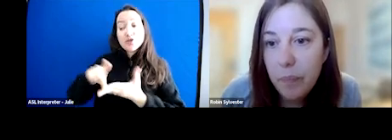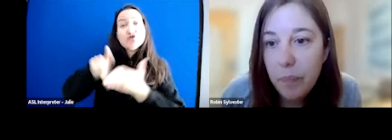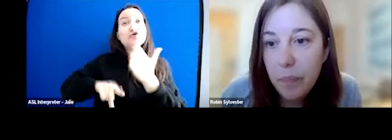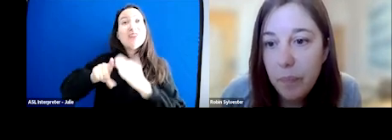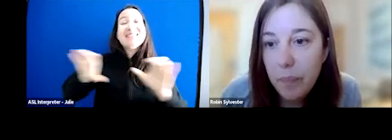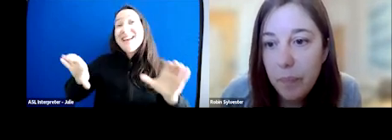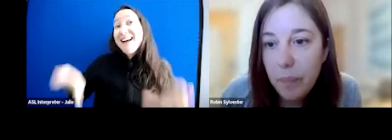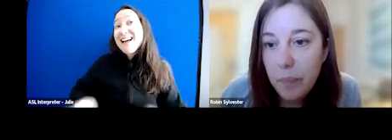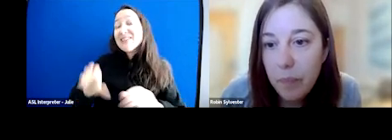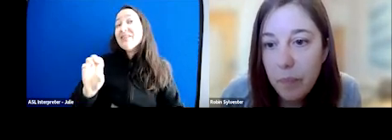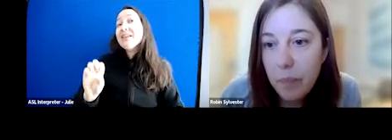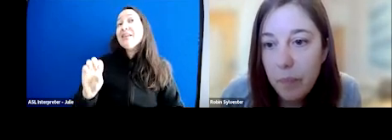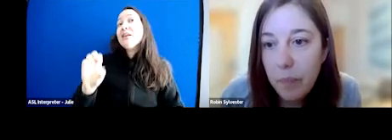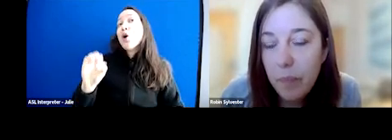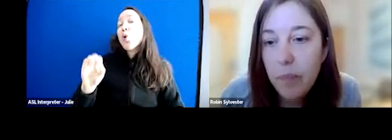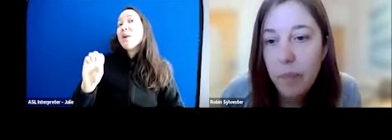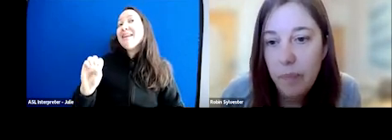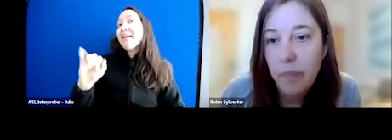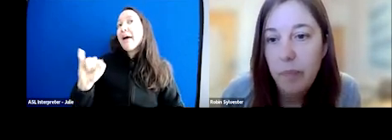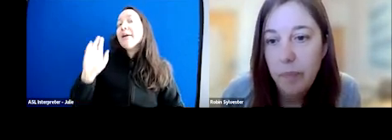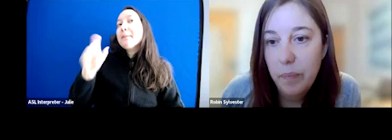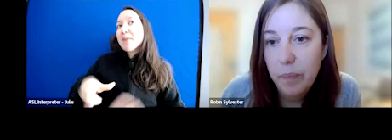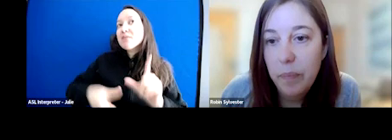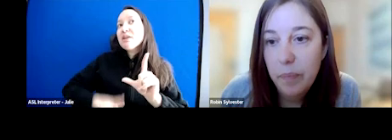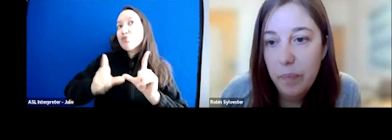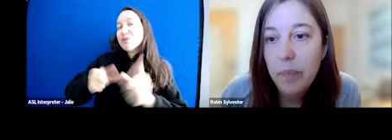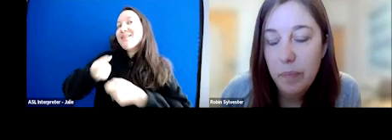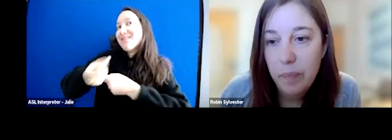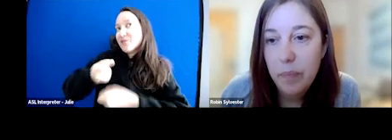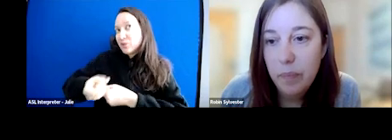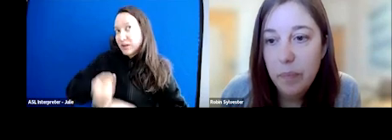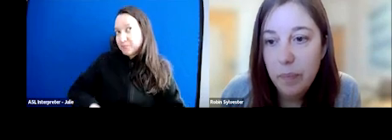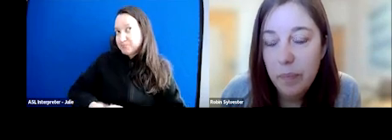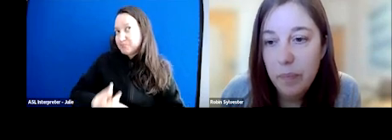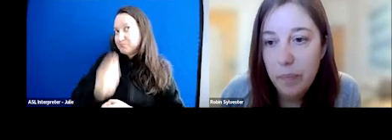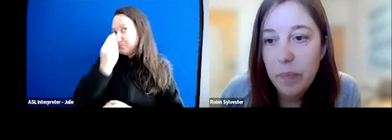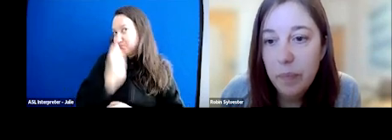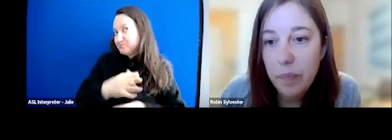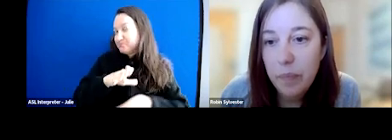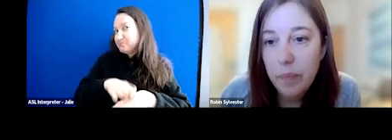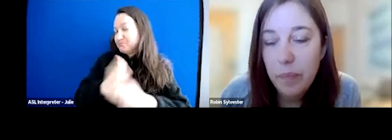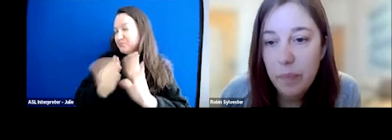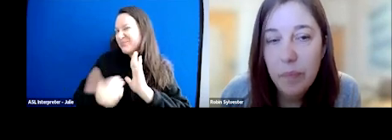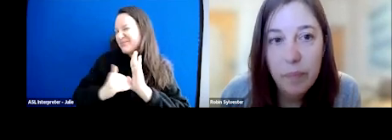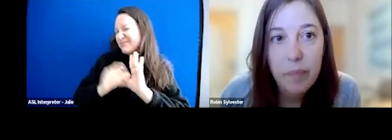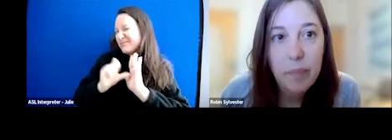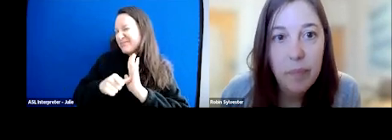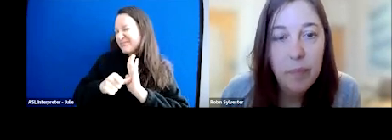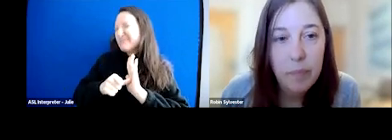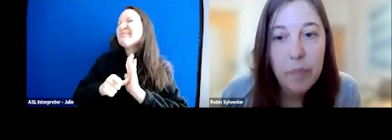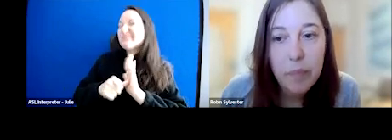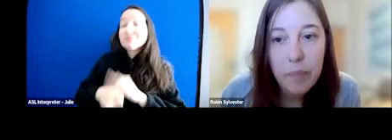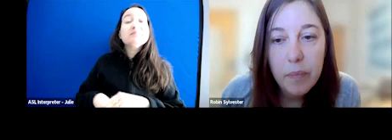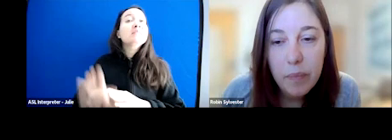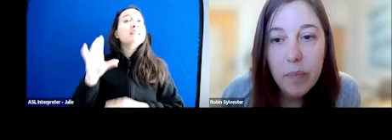active UEIs as it must be renewed annually. So I think they were just reiterating. But there